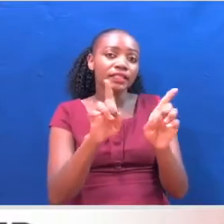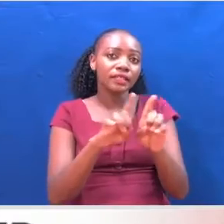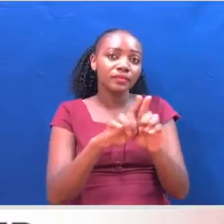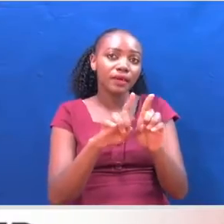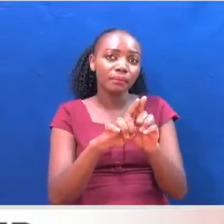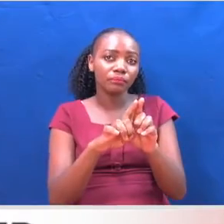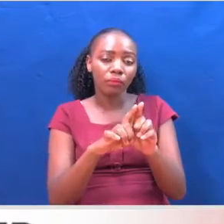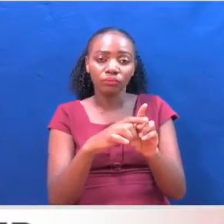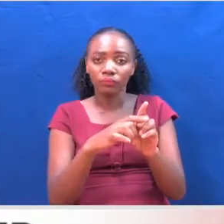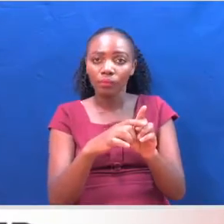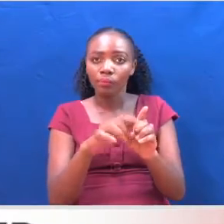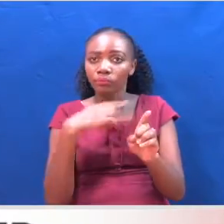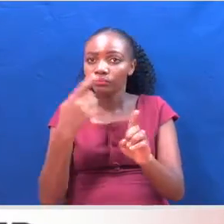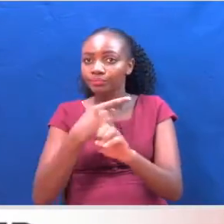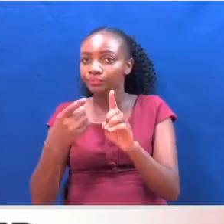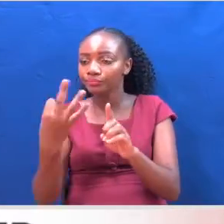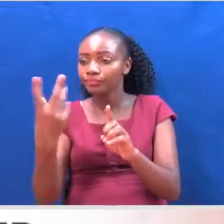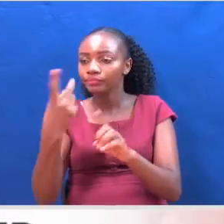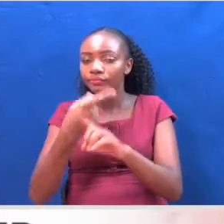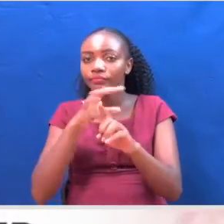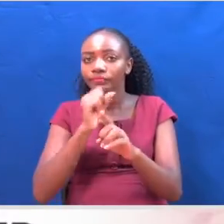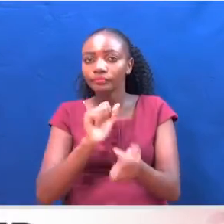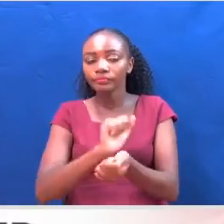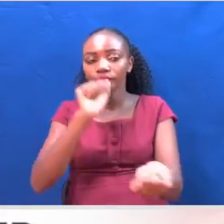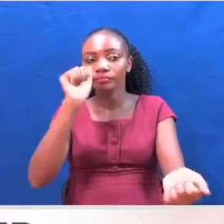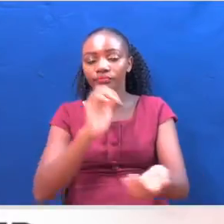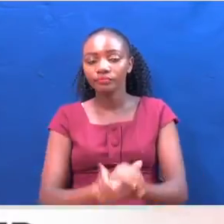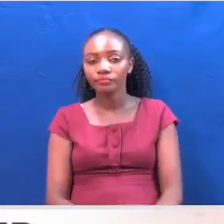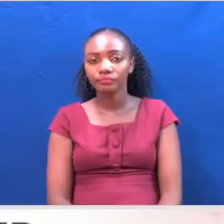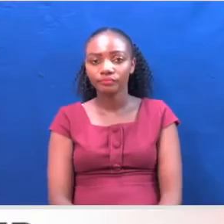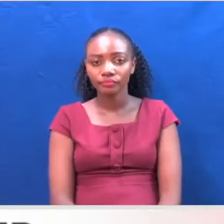the 32-year-old was, however, set free.